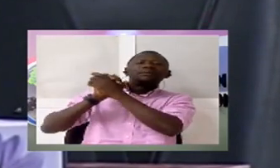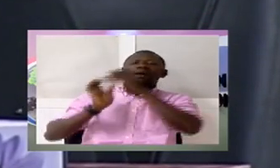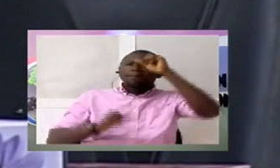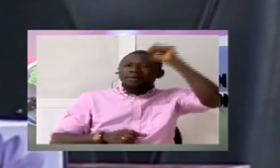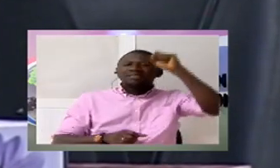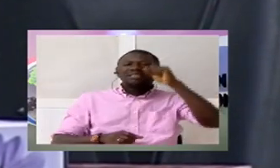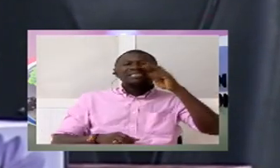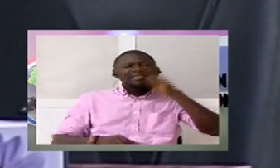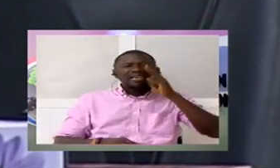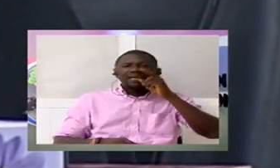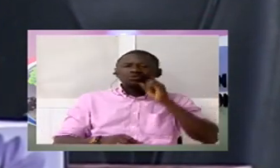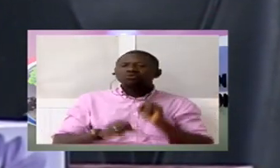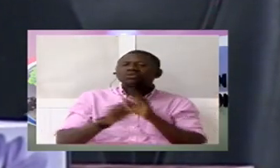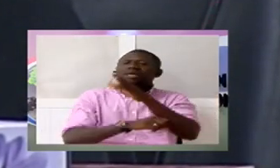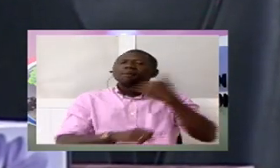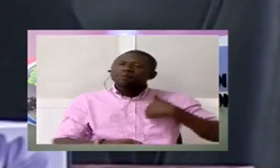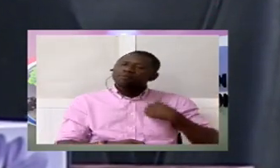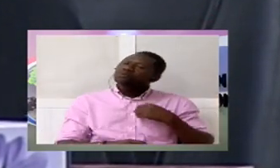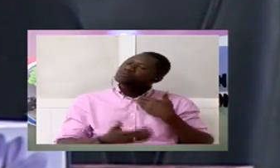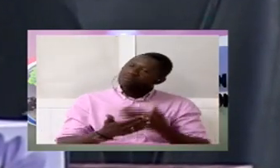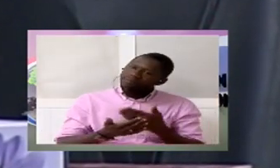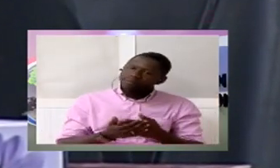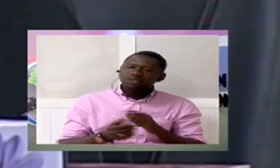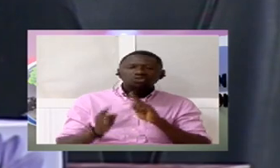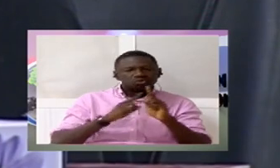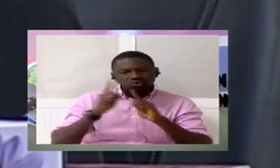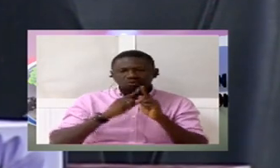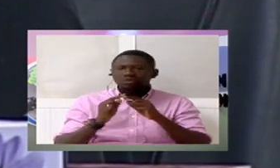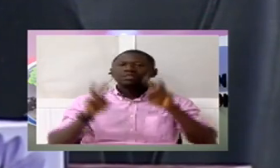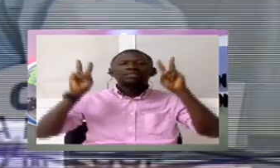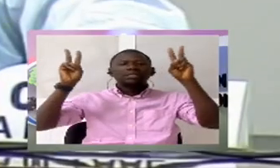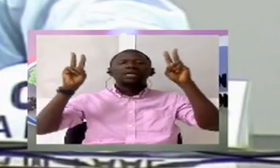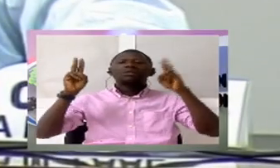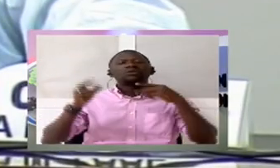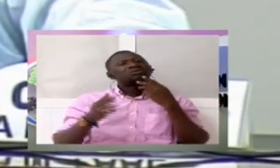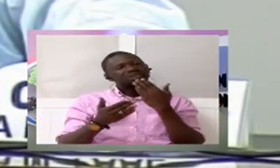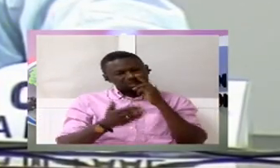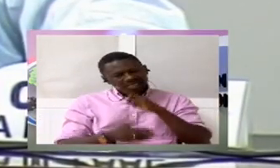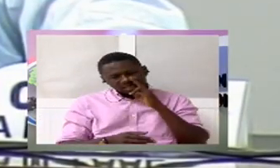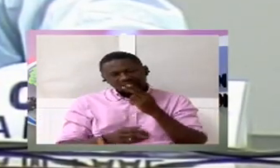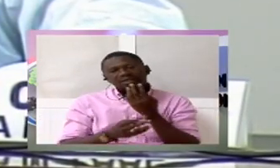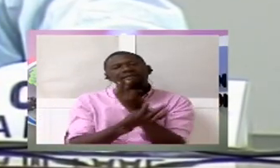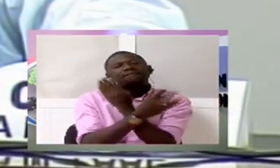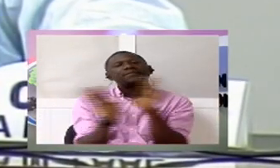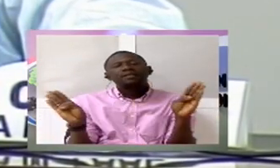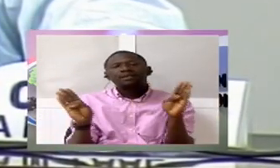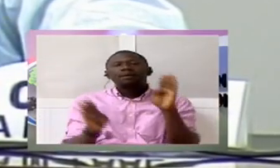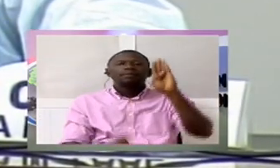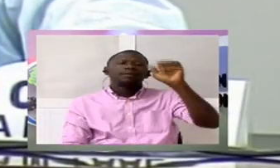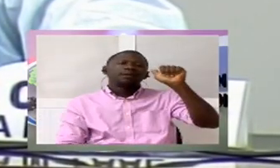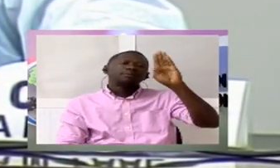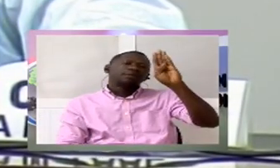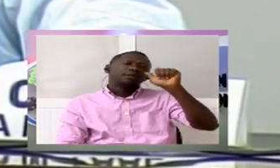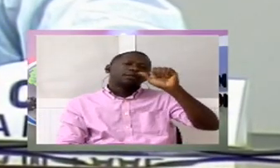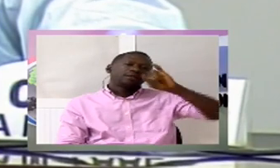wulindi nanke kina Yaya Jamekang puru asi Baba jobula. What happened when Baba completed his term